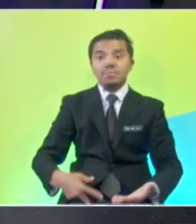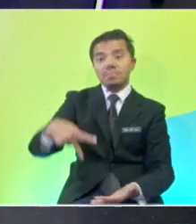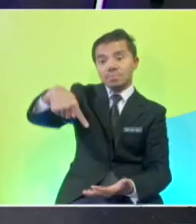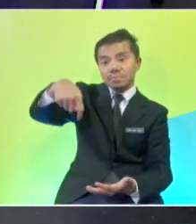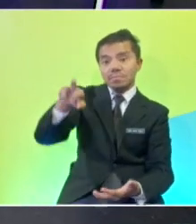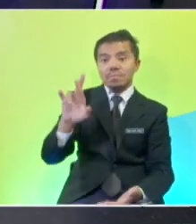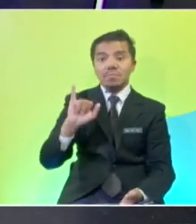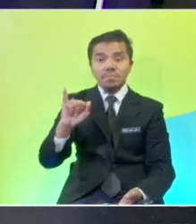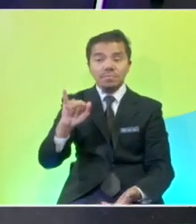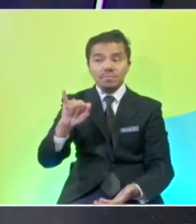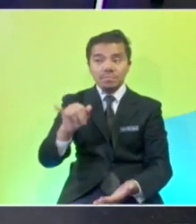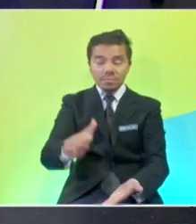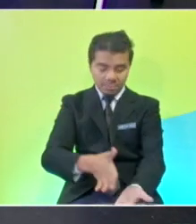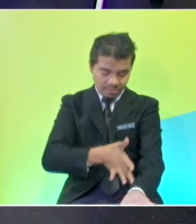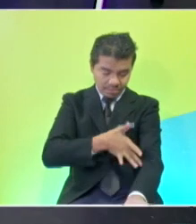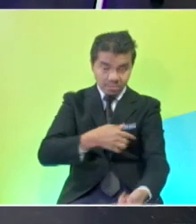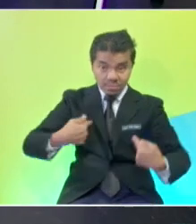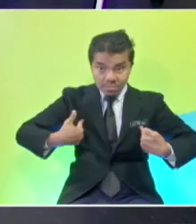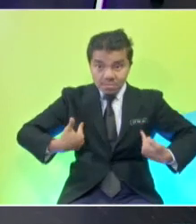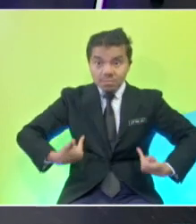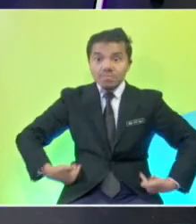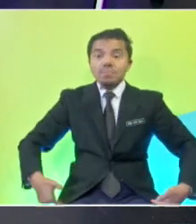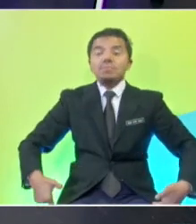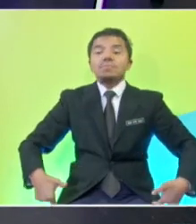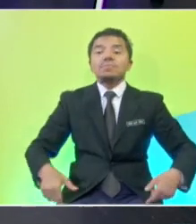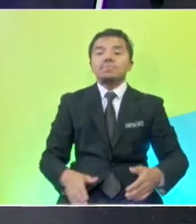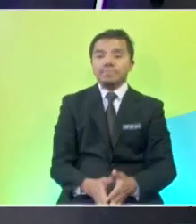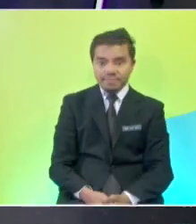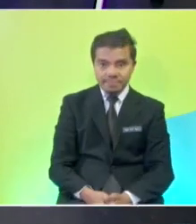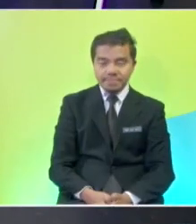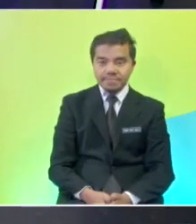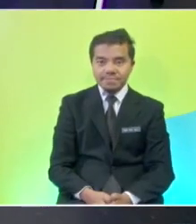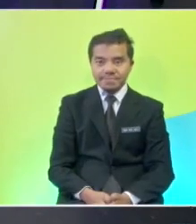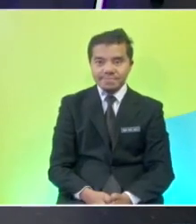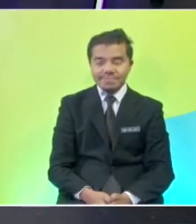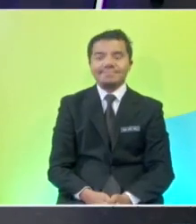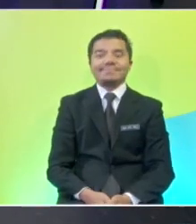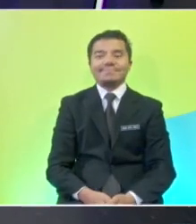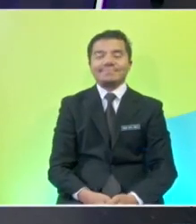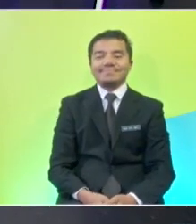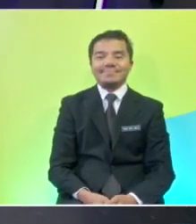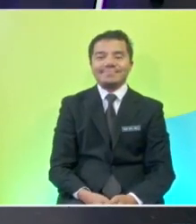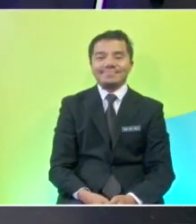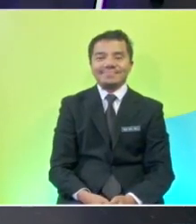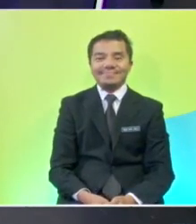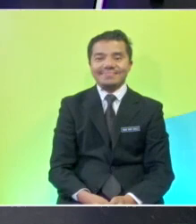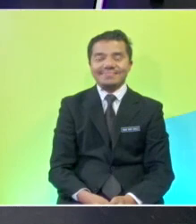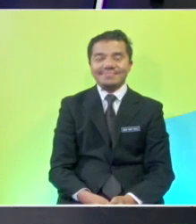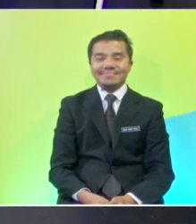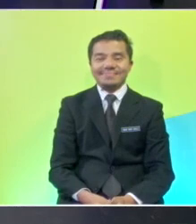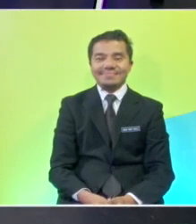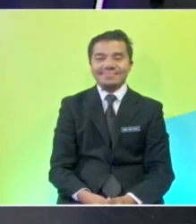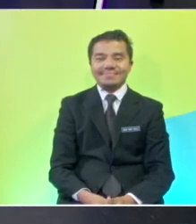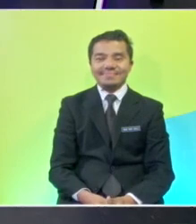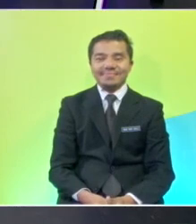nervous system involves the neural network Exactly. and the brain as well. Yes. Okay, okay. Very good, Chris. All right, thank you